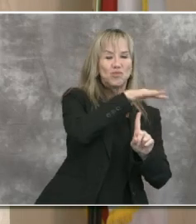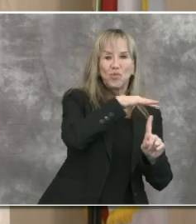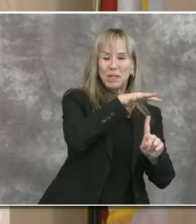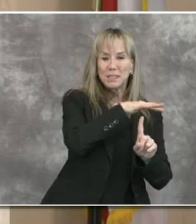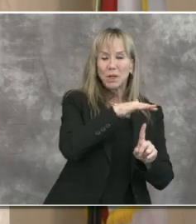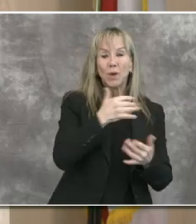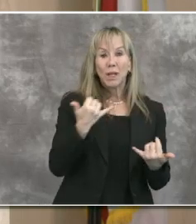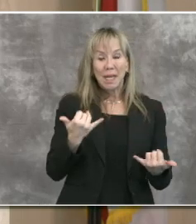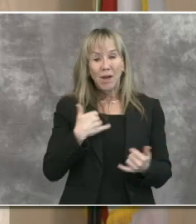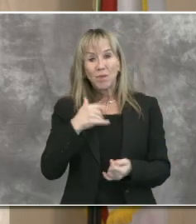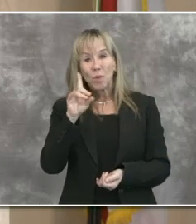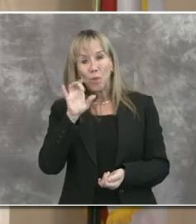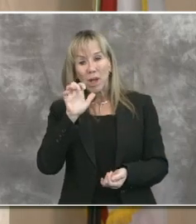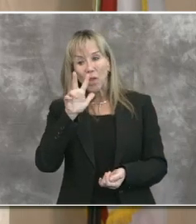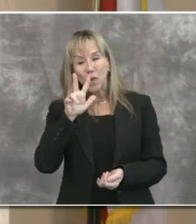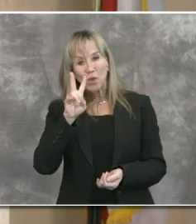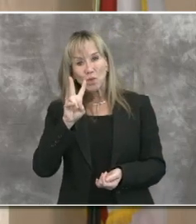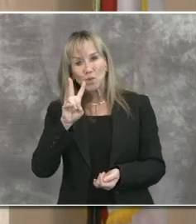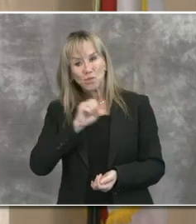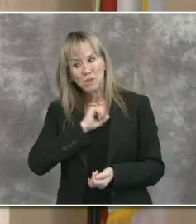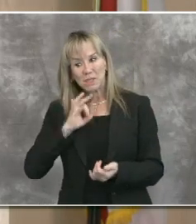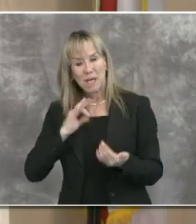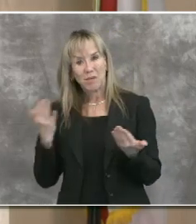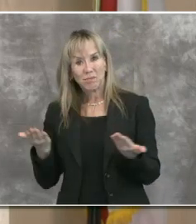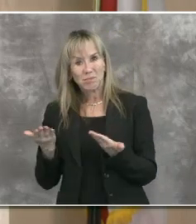132 staff that are actively